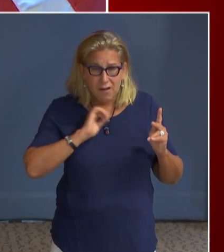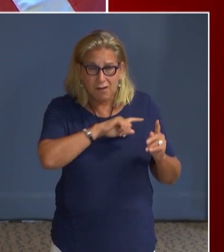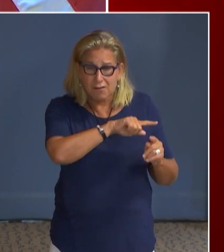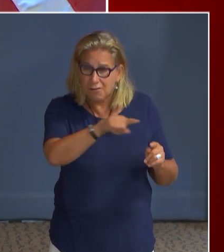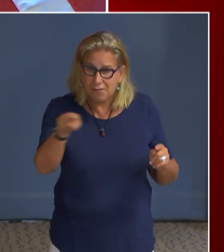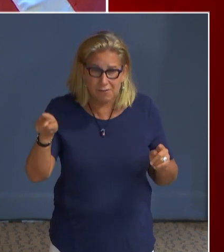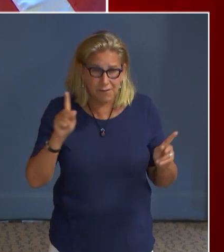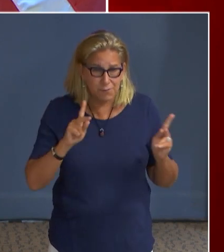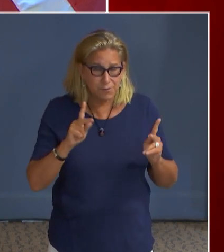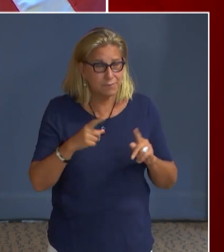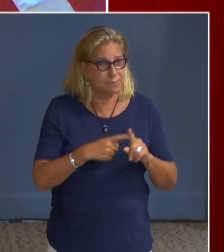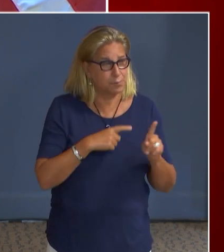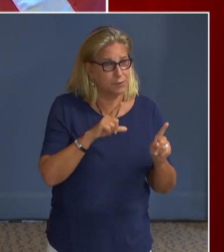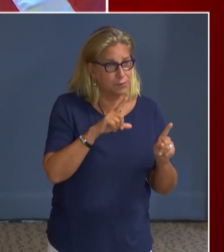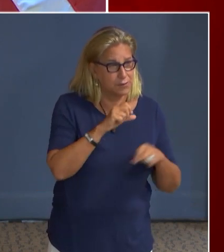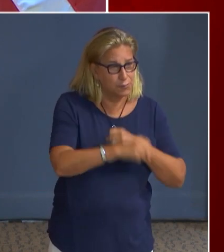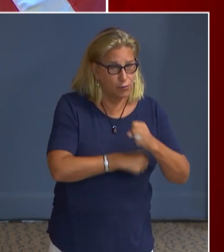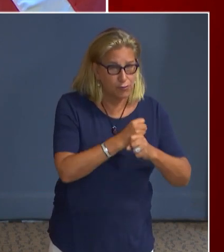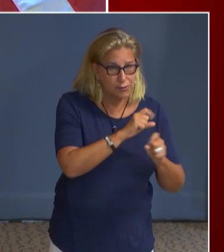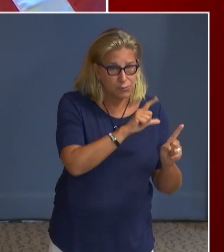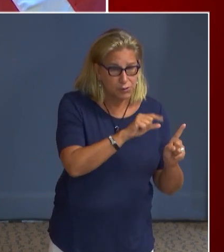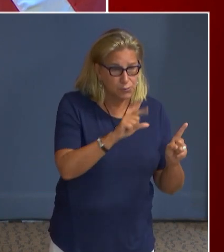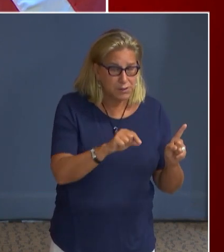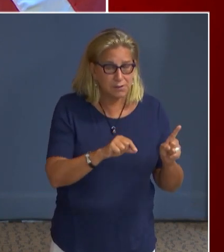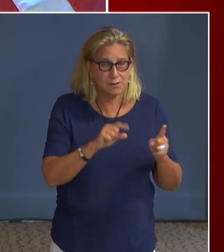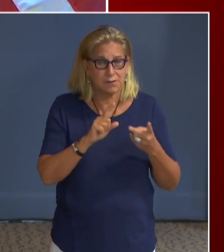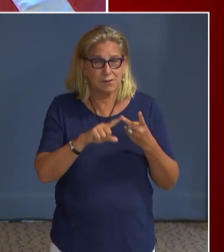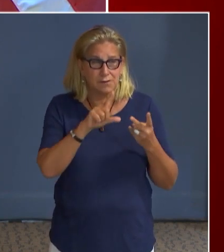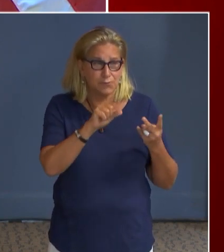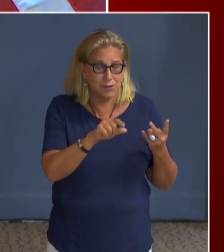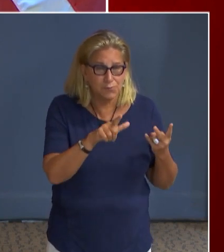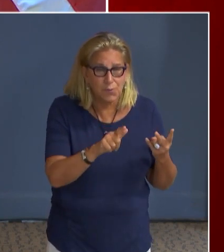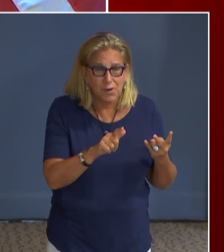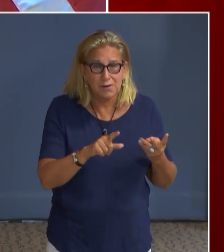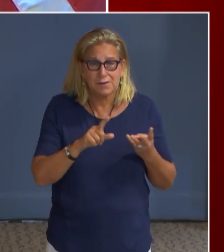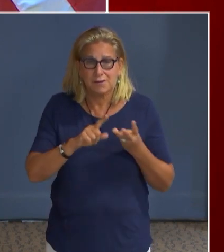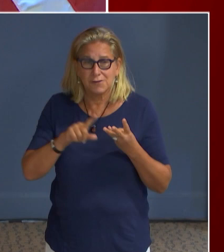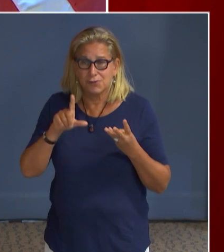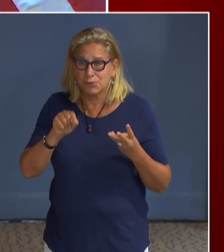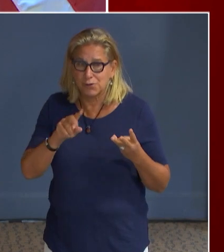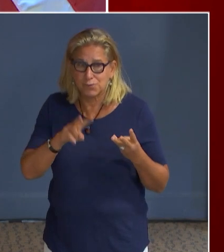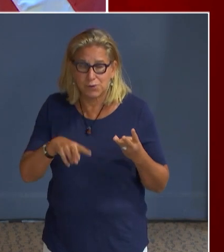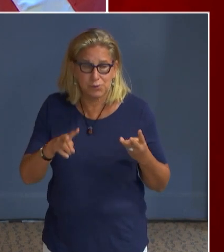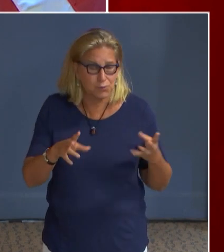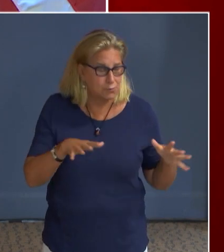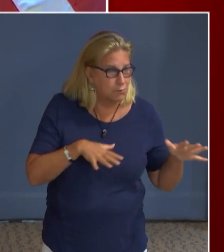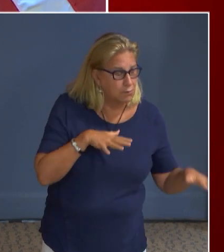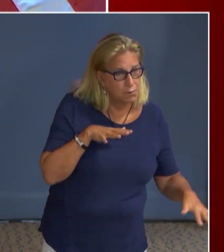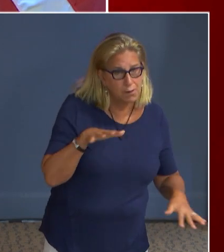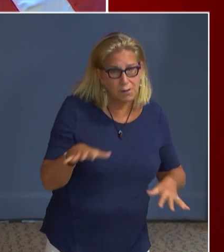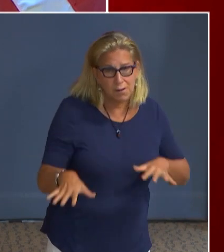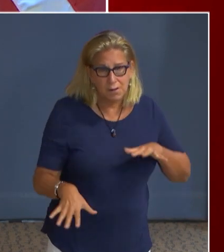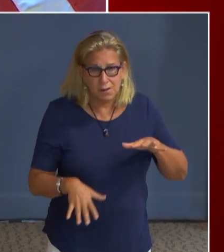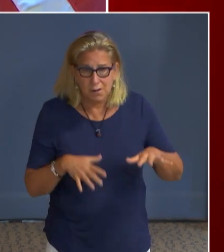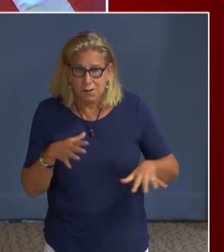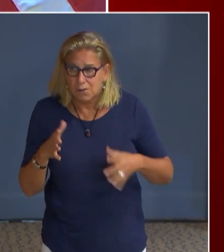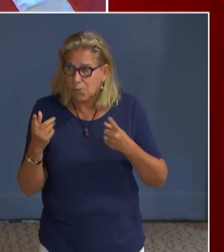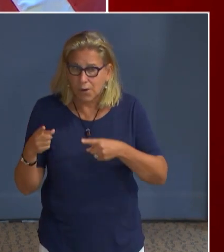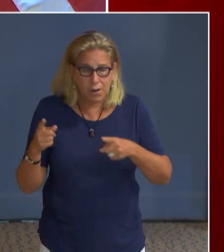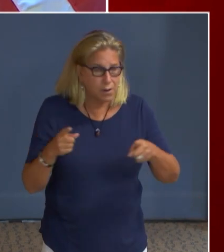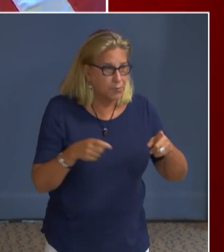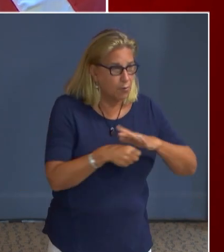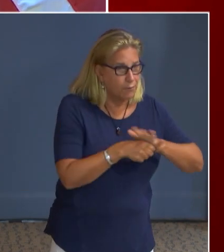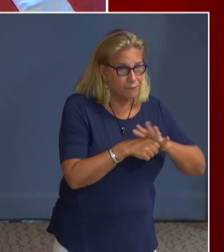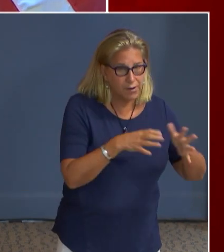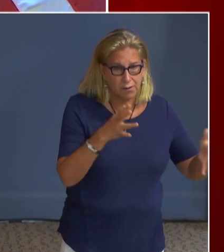2021, when COVID caused a lot of uncertainty in the world, we did not miss a single